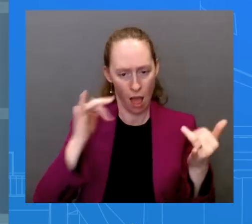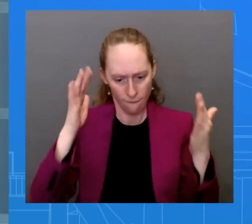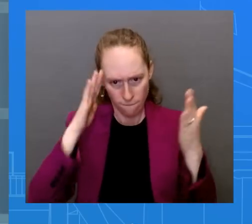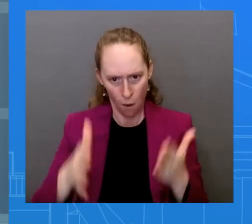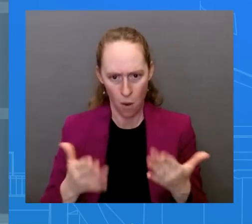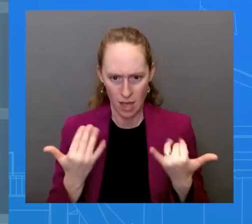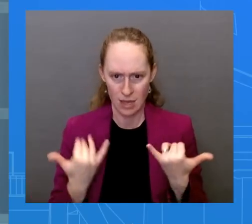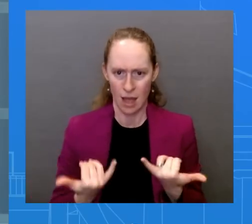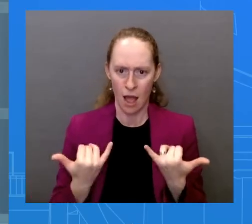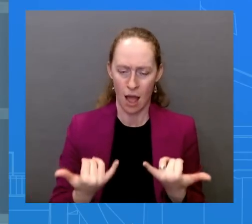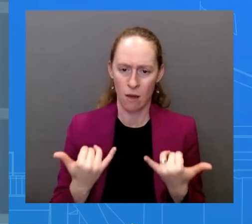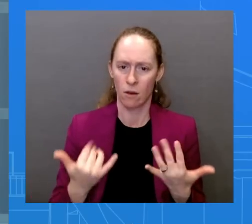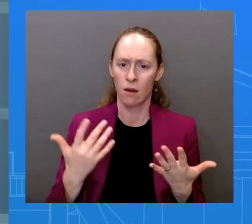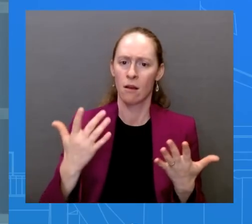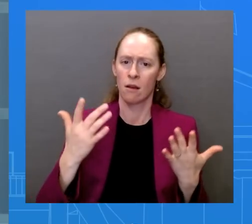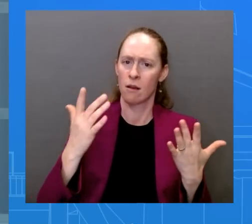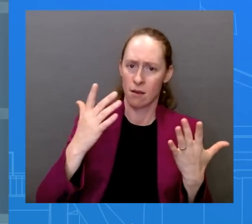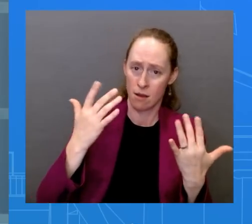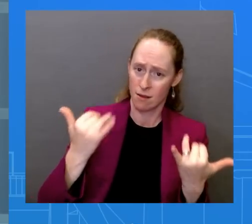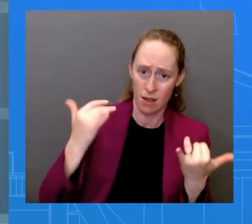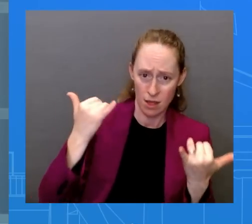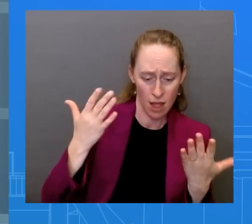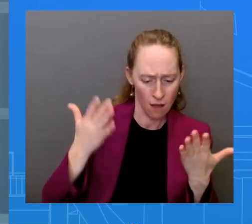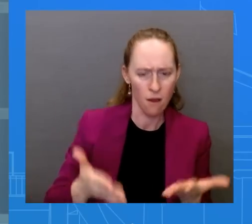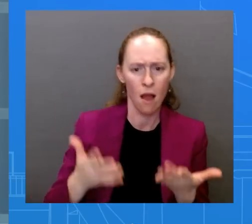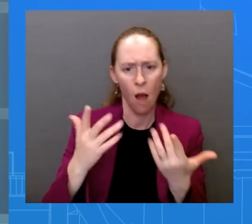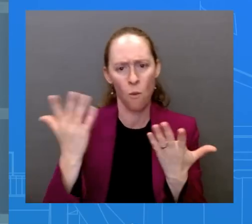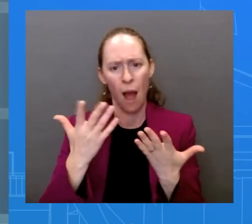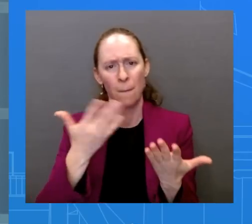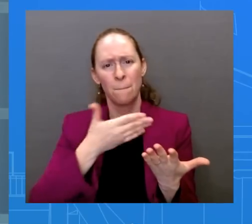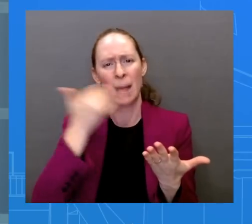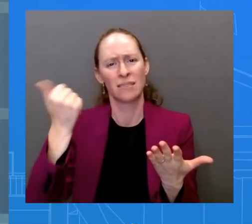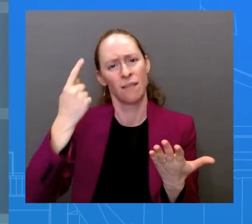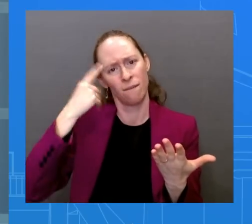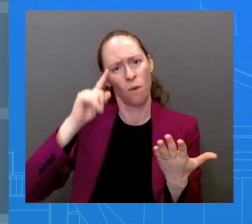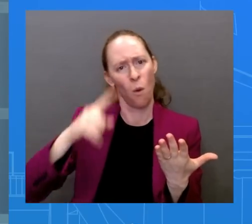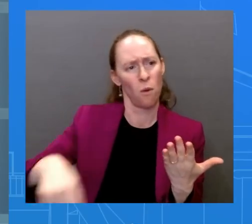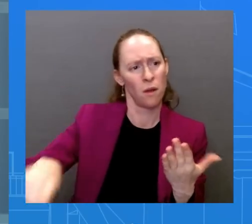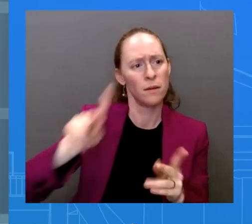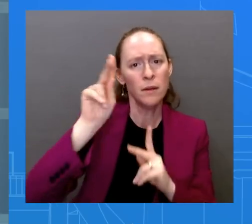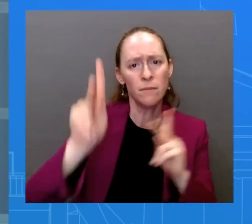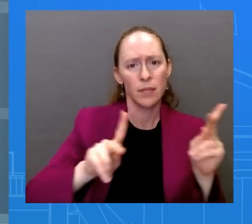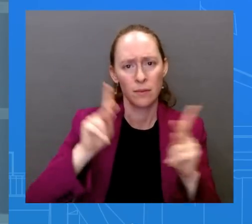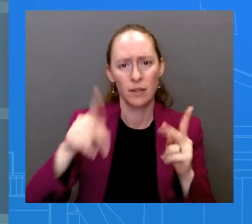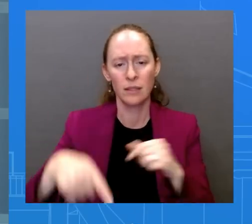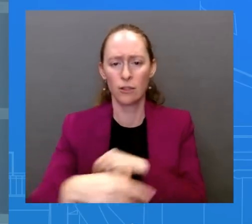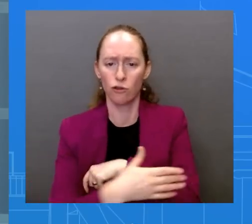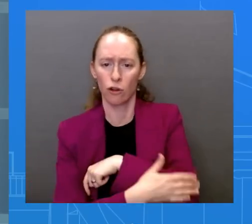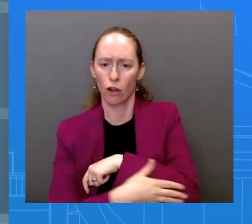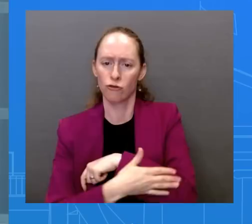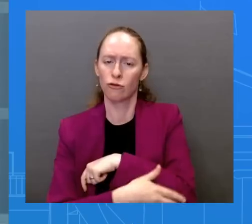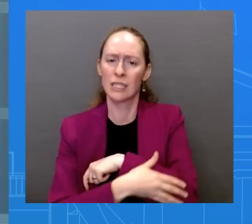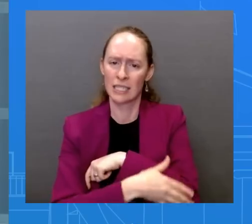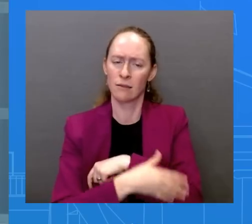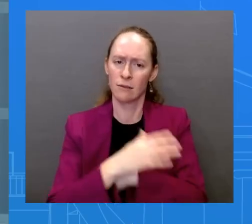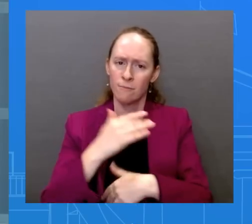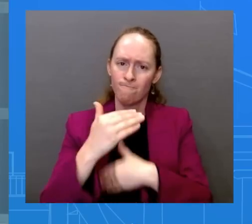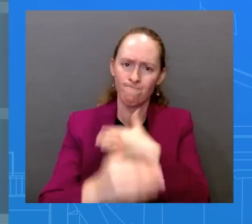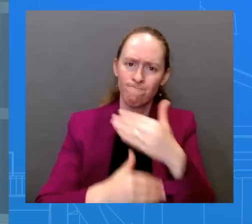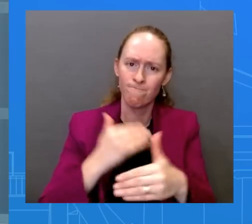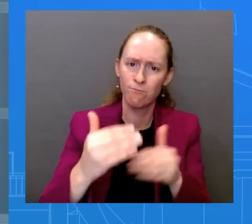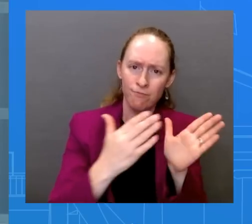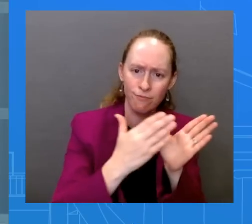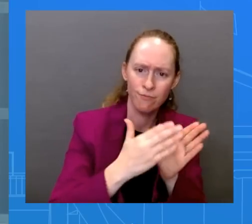is on continuing to deliver for the American people after taking action. I just talked about the Inflation Reduction Act, how